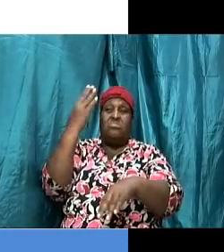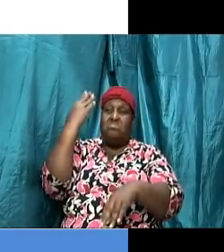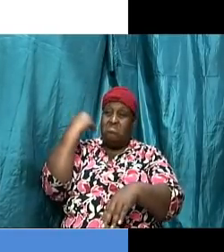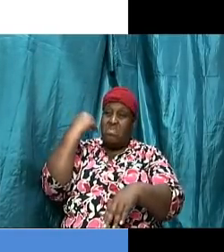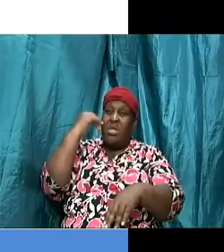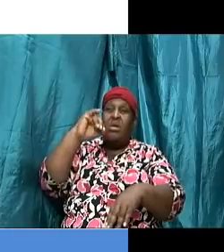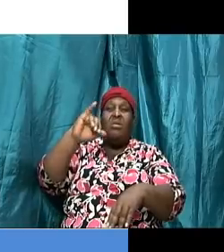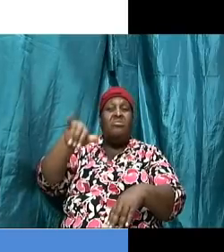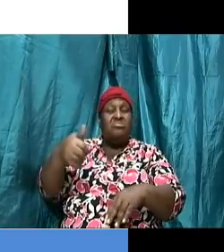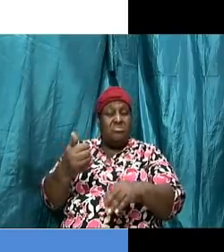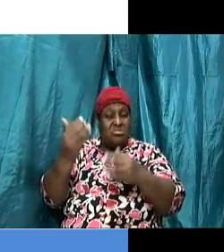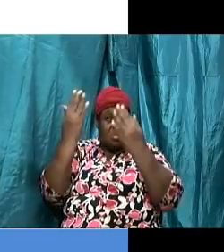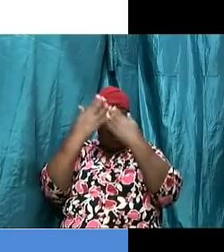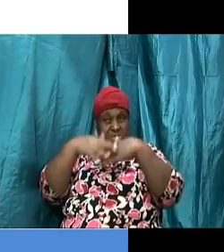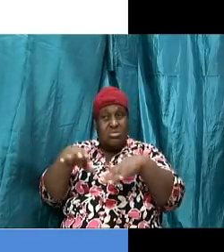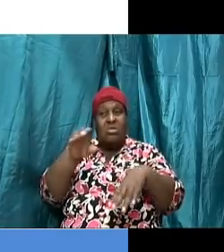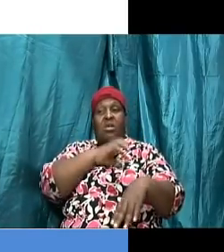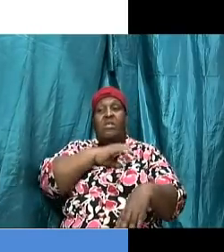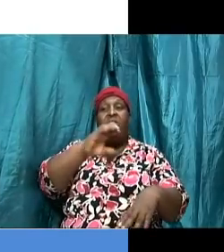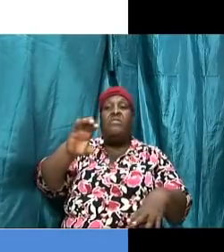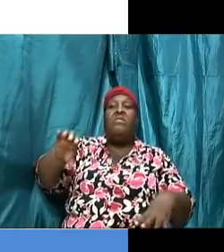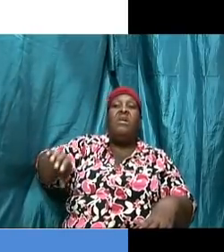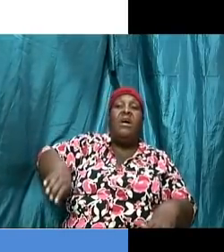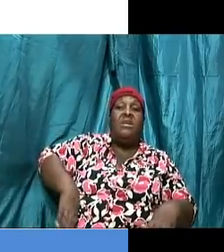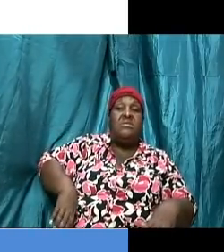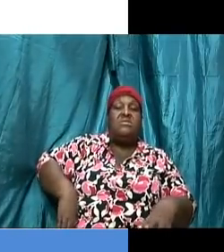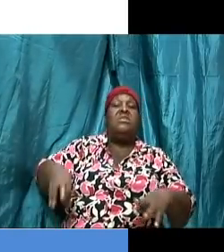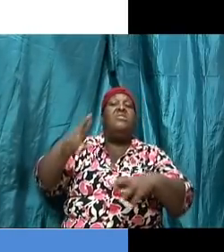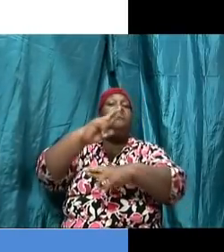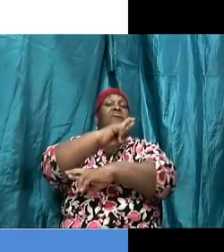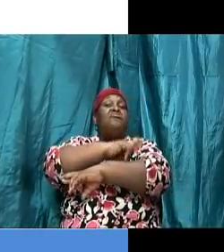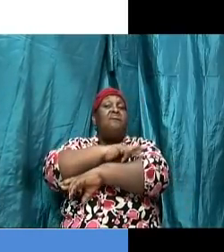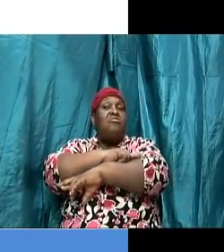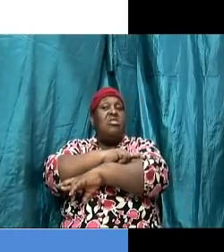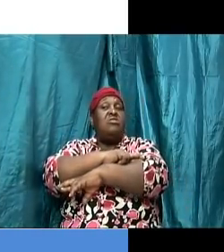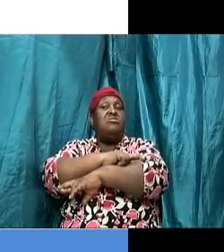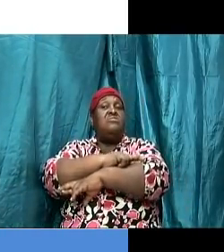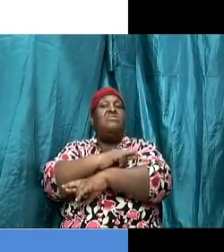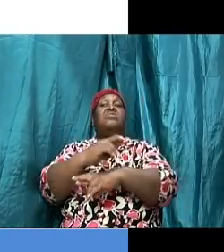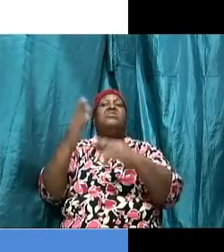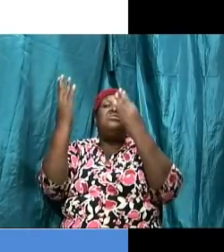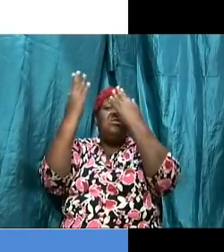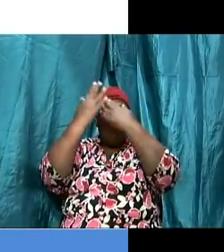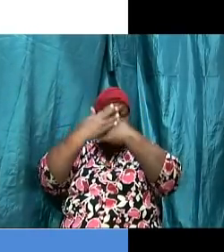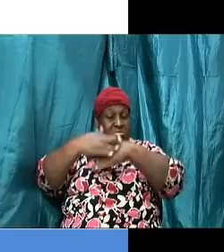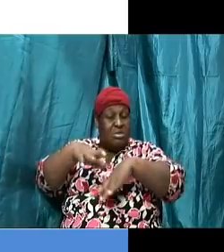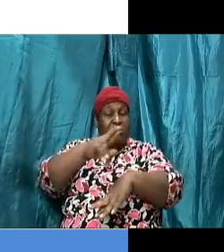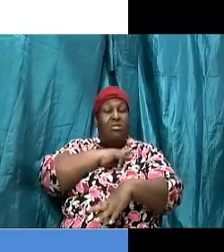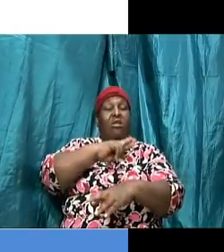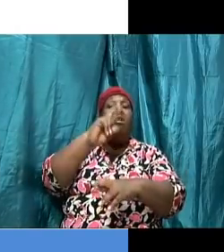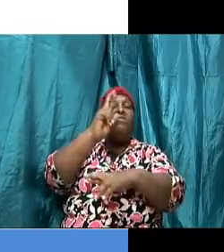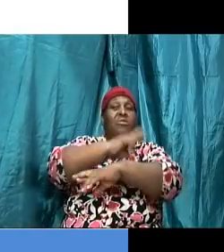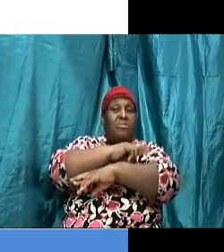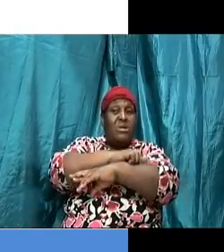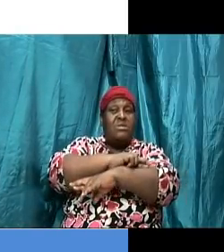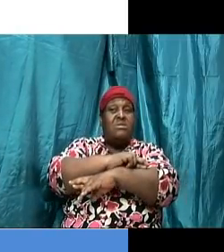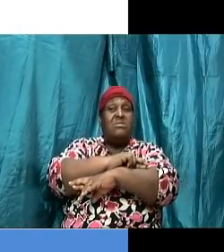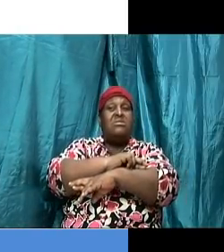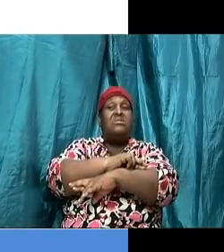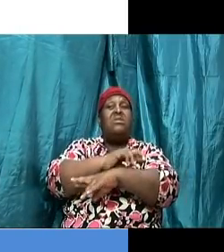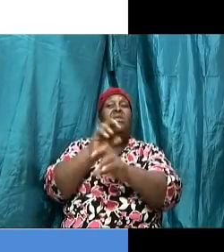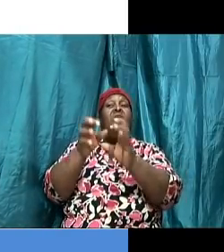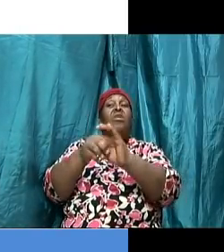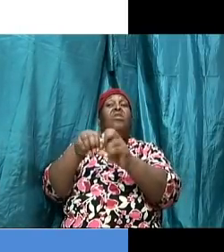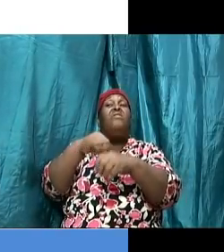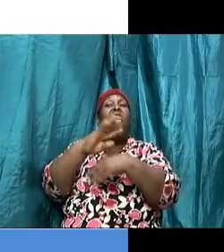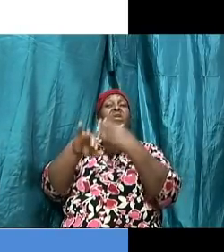was just a shadow of Christ. And the rest, so it's a shadow of the rest from the work that we have in